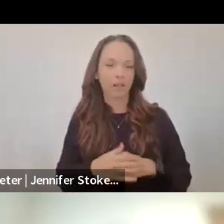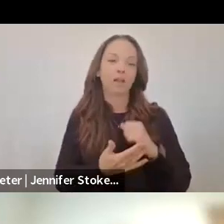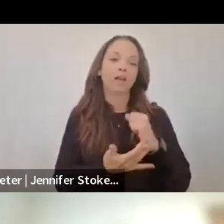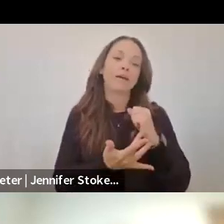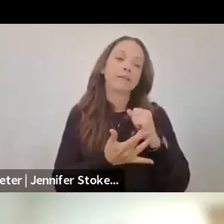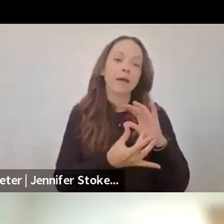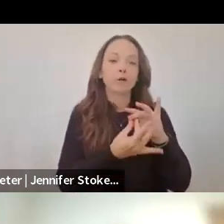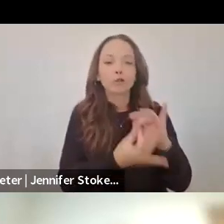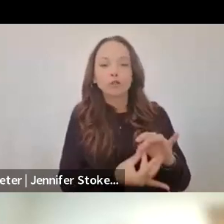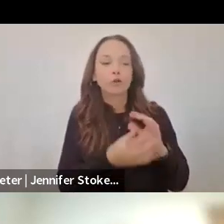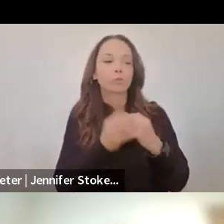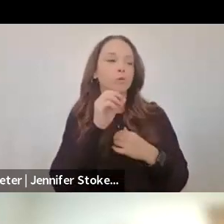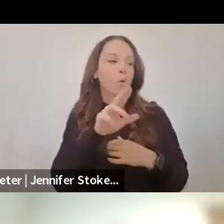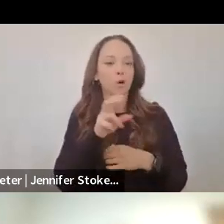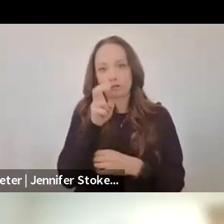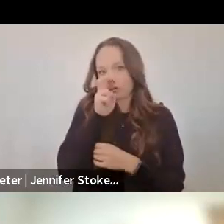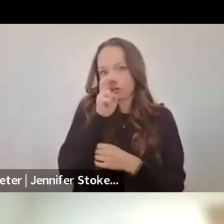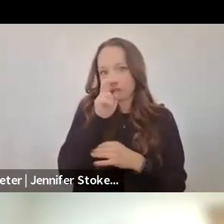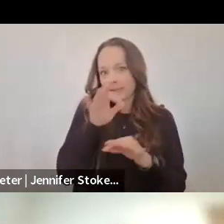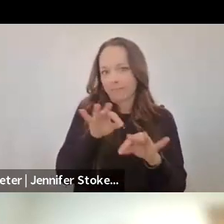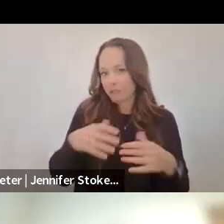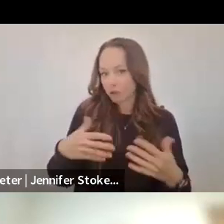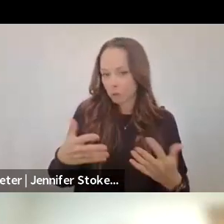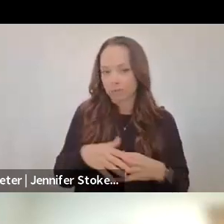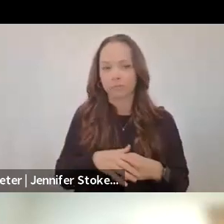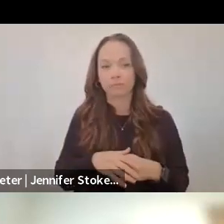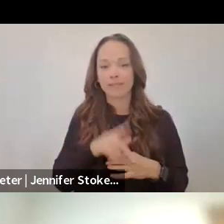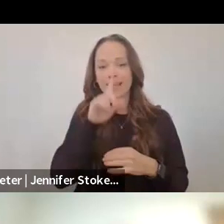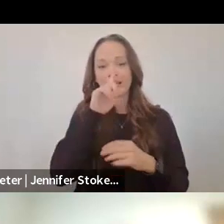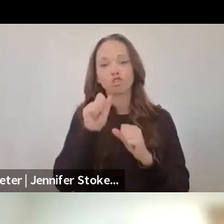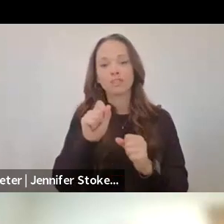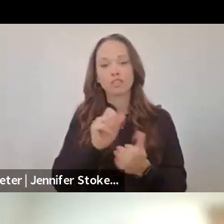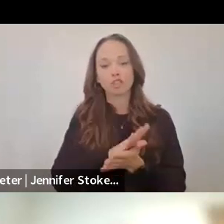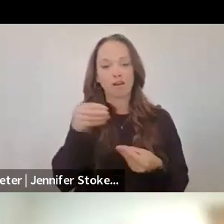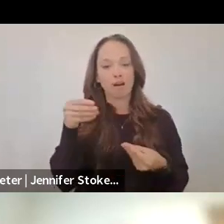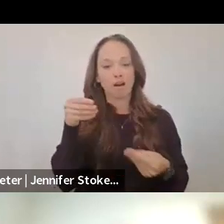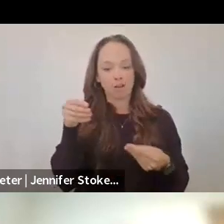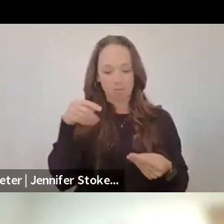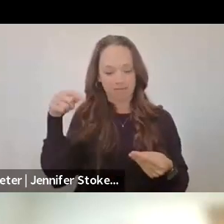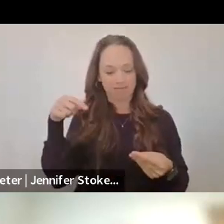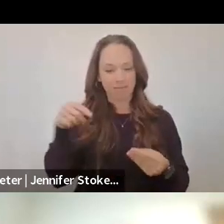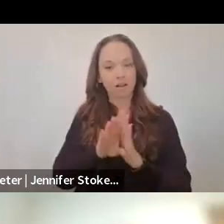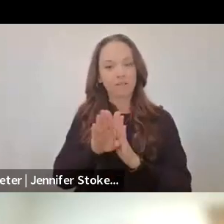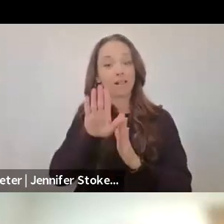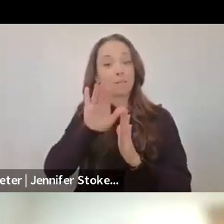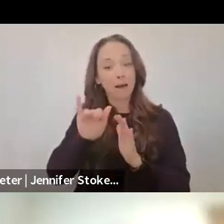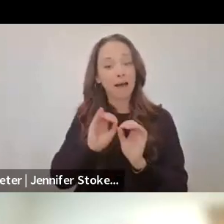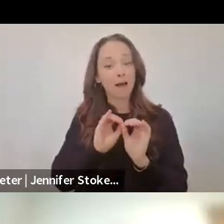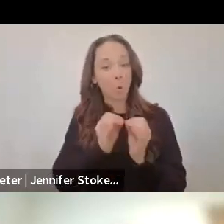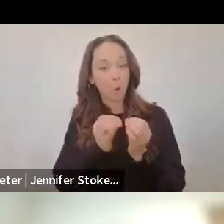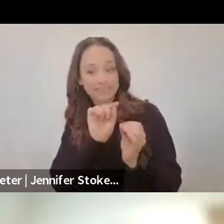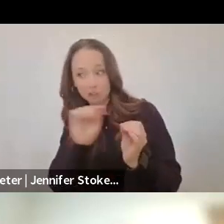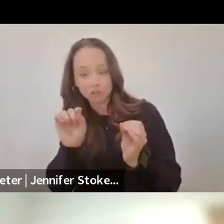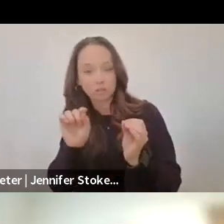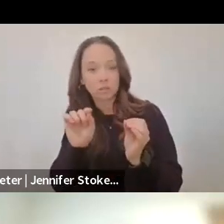at a strict definition, a language access plan is a strategic document developed by organizations,